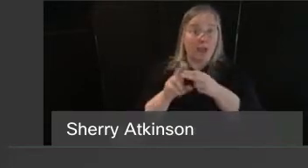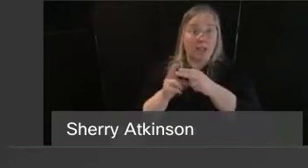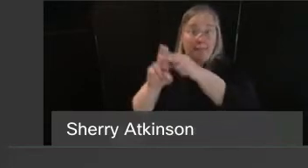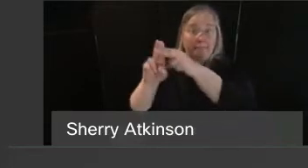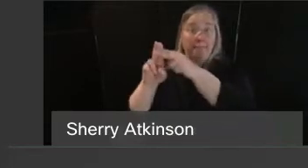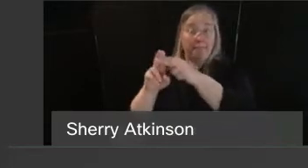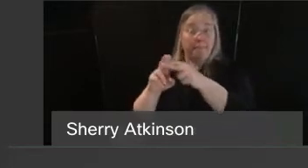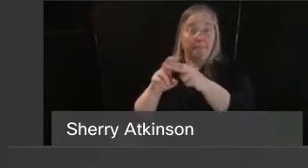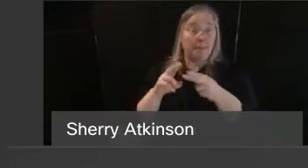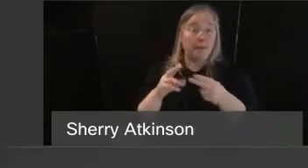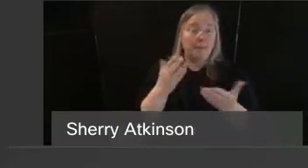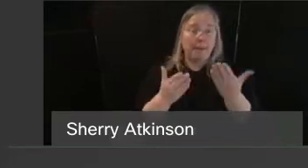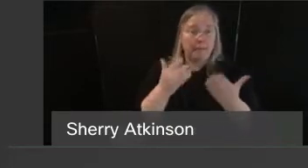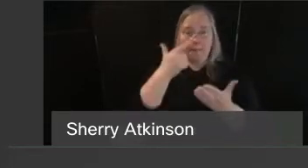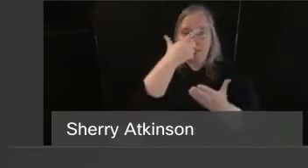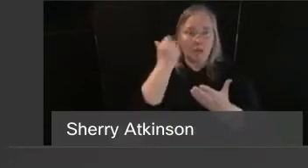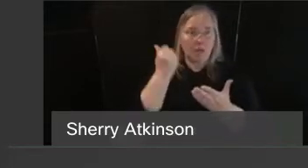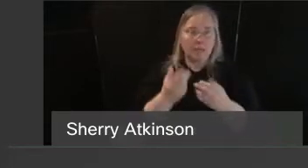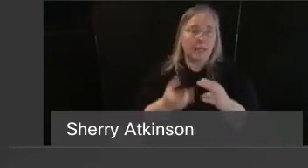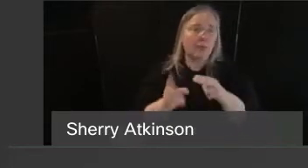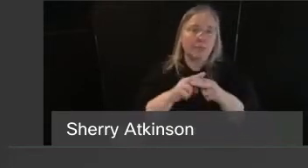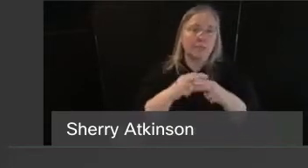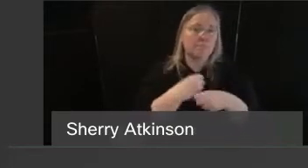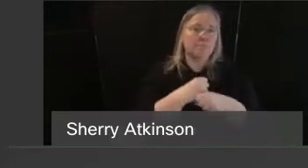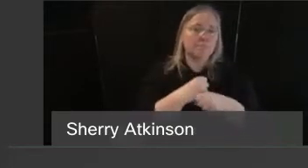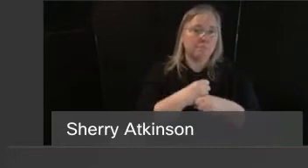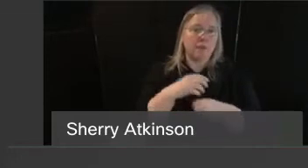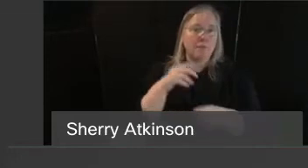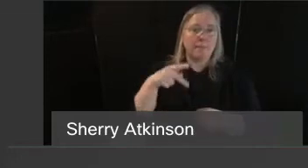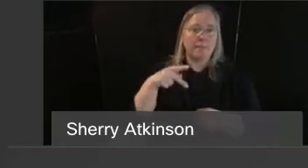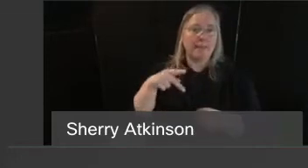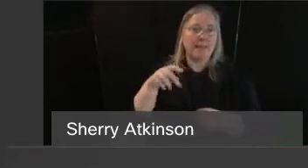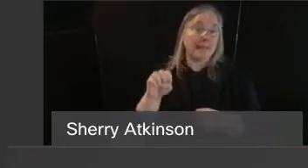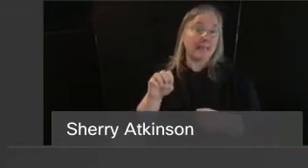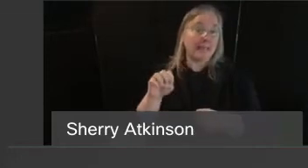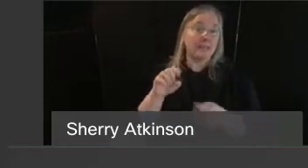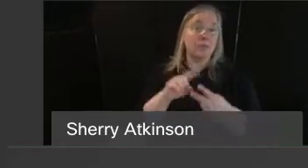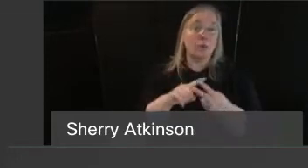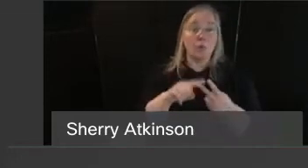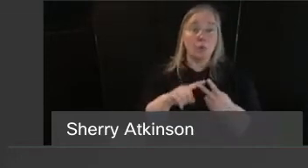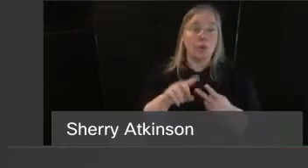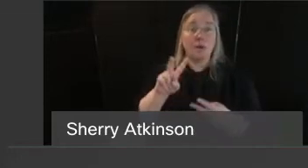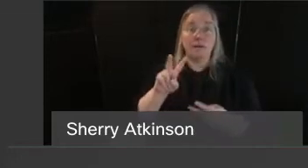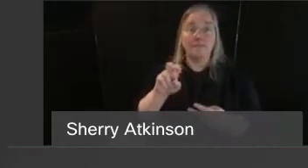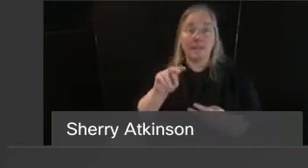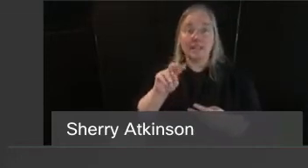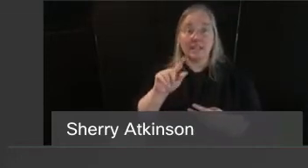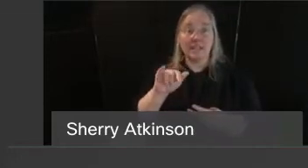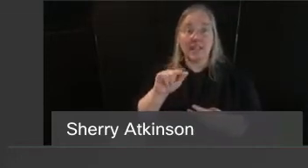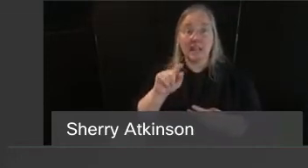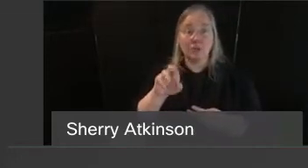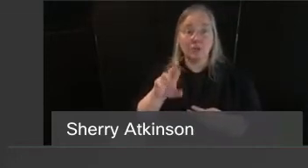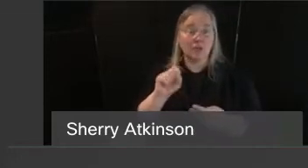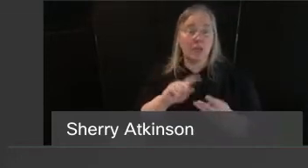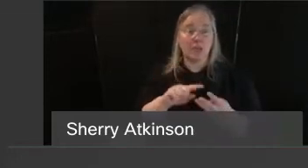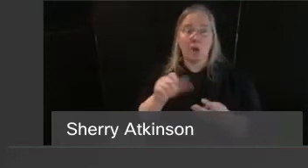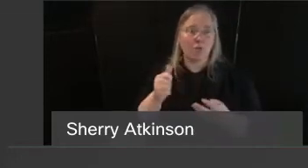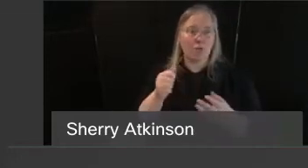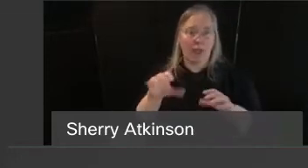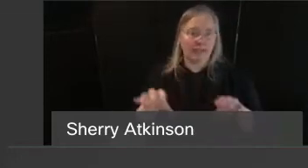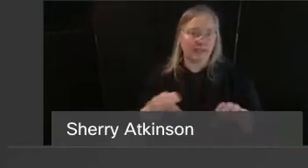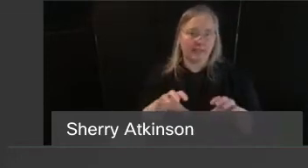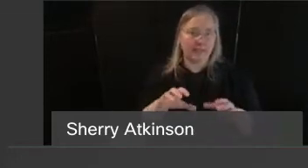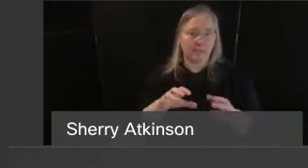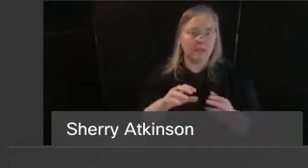due to increased manufacturing of PPEs, as well as ventilators, as well as all other activities. So this is, and again, also